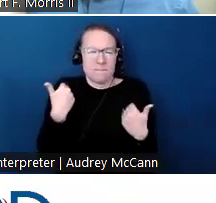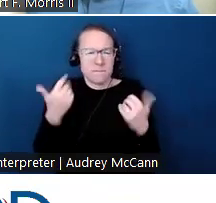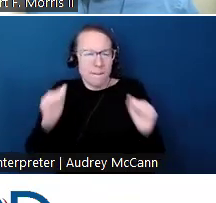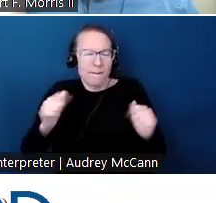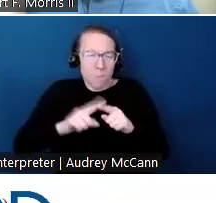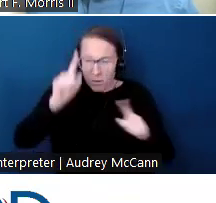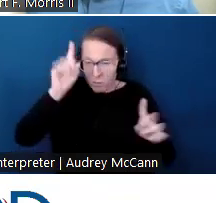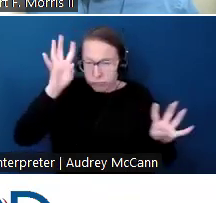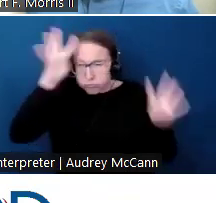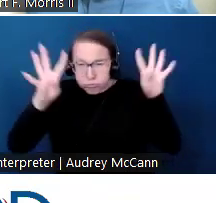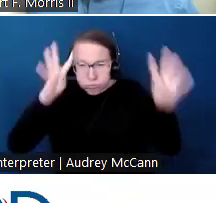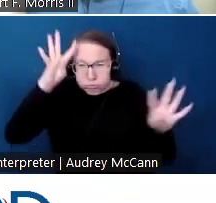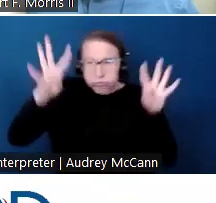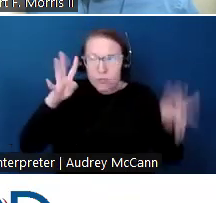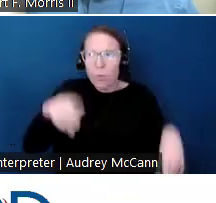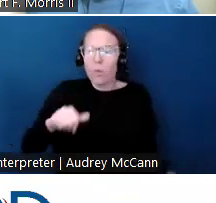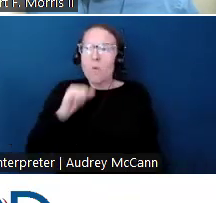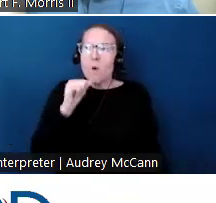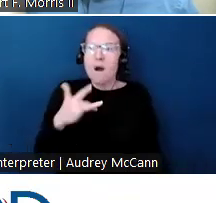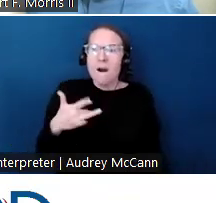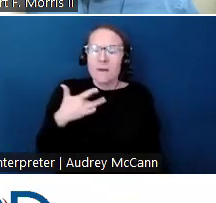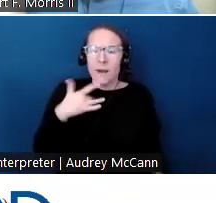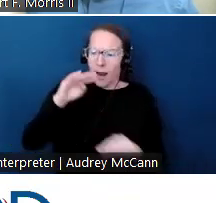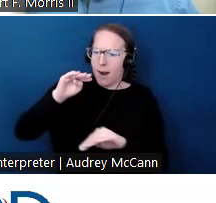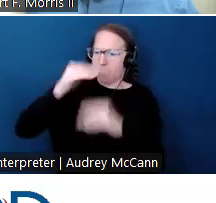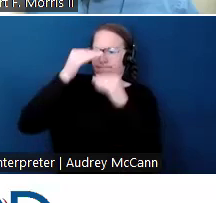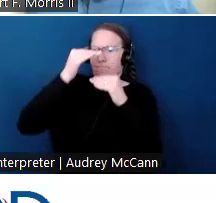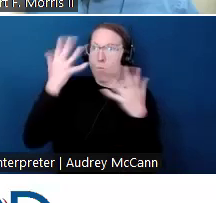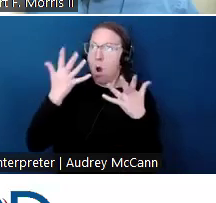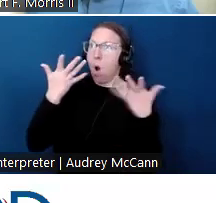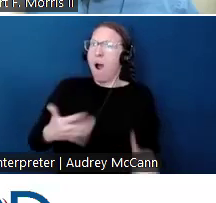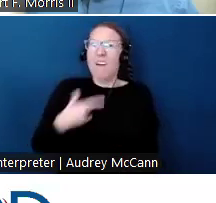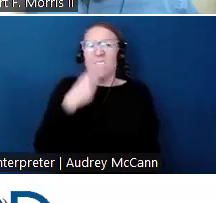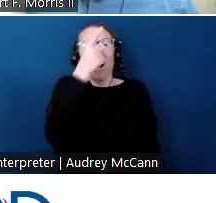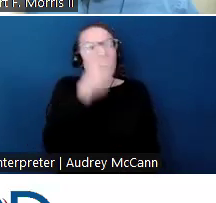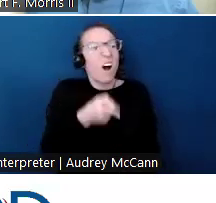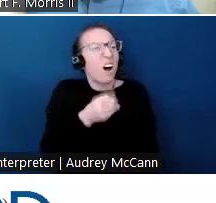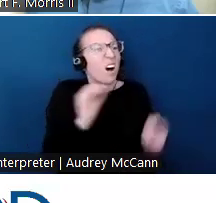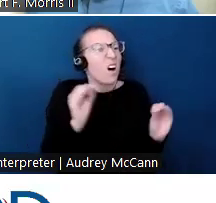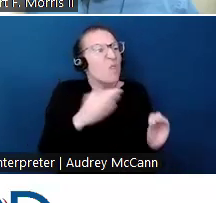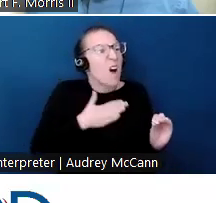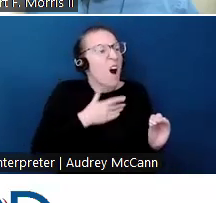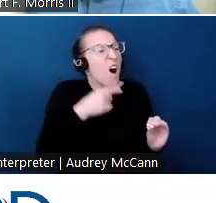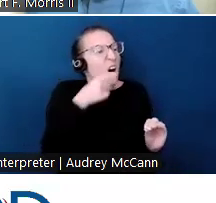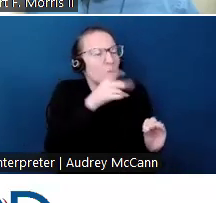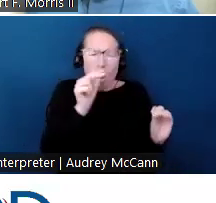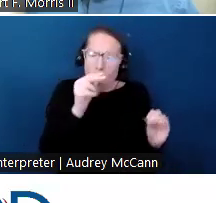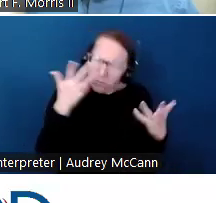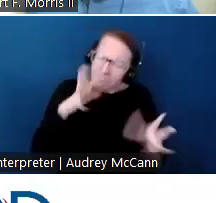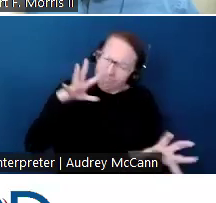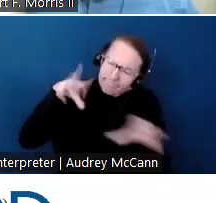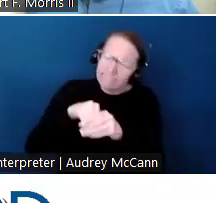So don't feel limited by maybe what already exists. I would encourage people to kind of get out there, speak